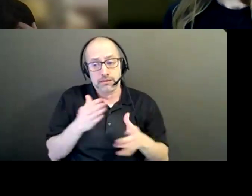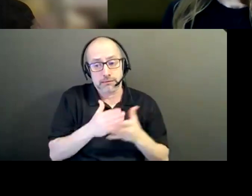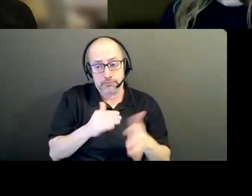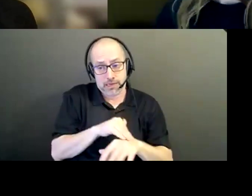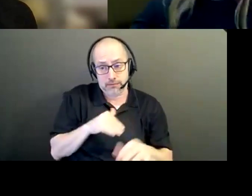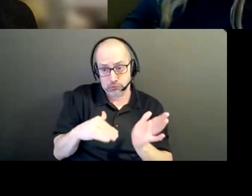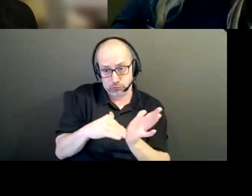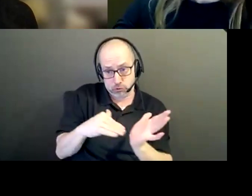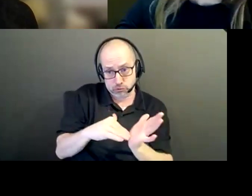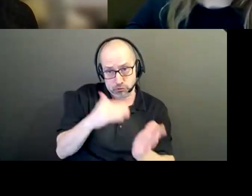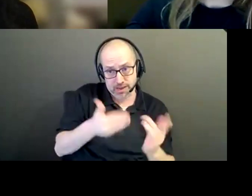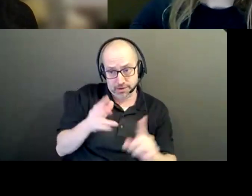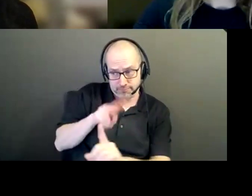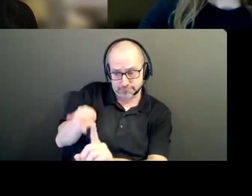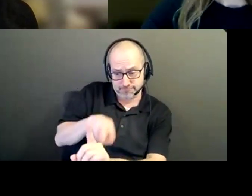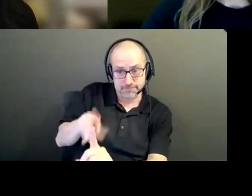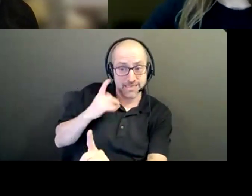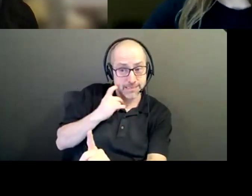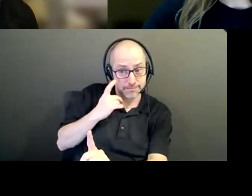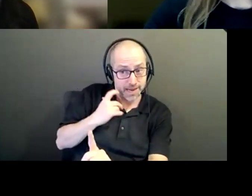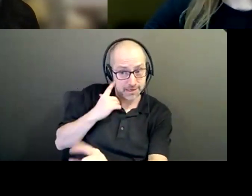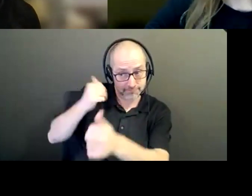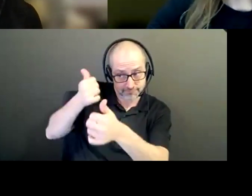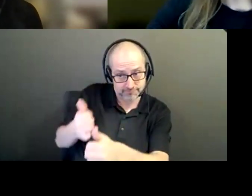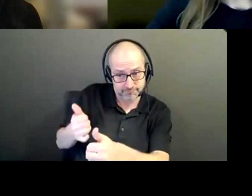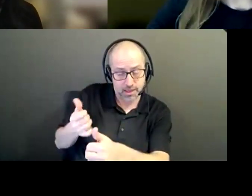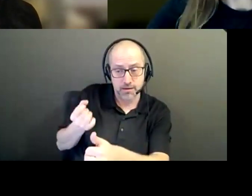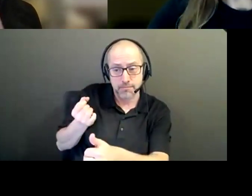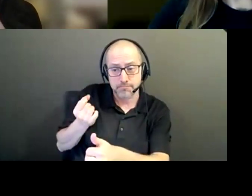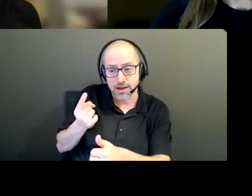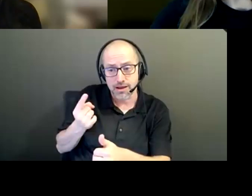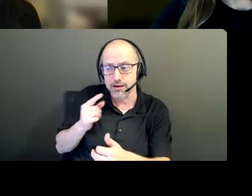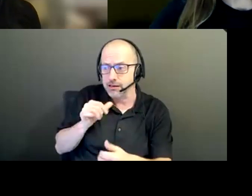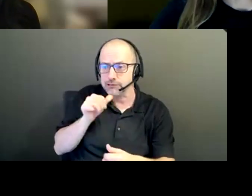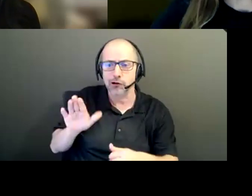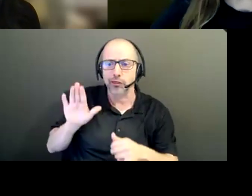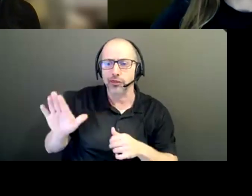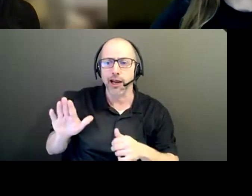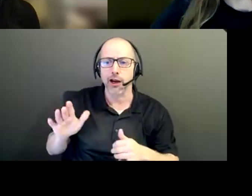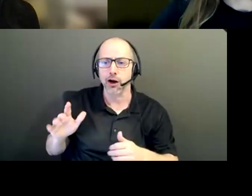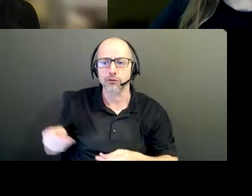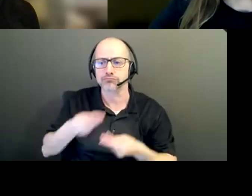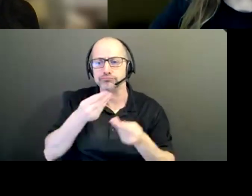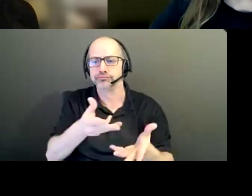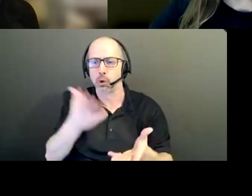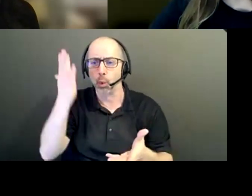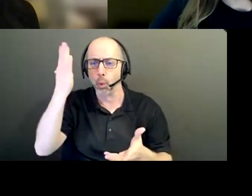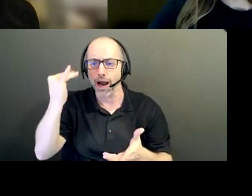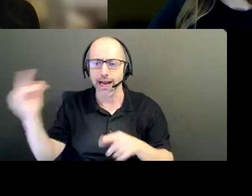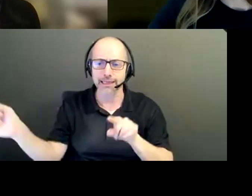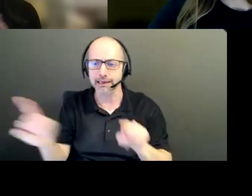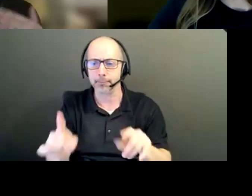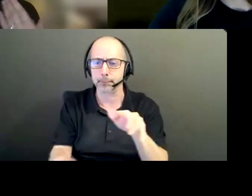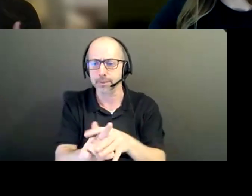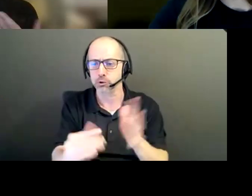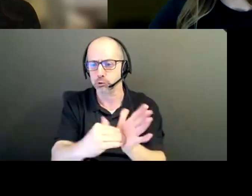might suspect that there's a hearing concern, but that wasn't necessarily the issue that was a focus for the appointment being made.